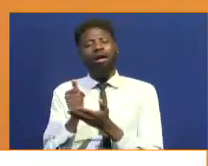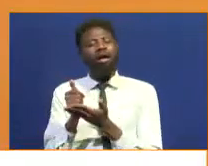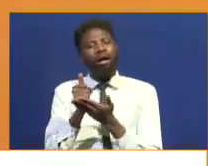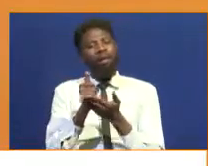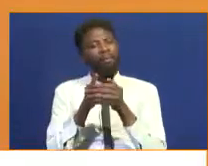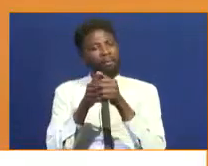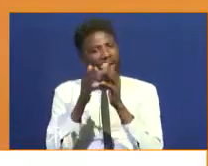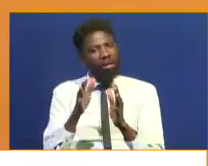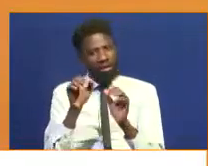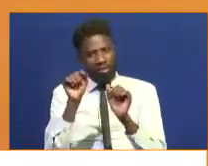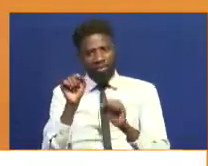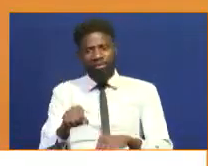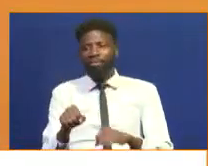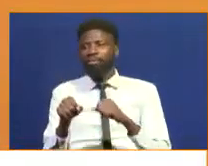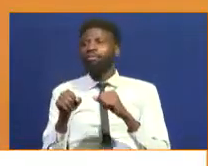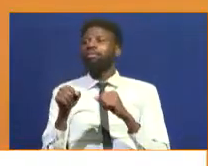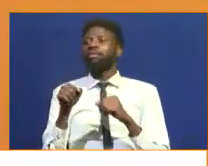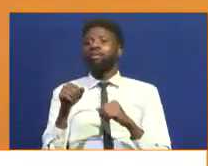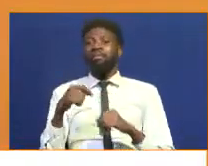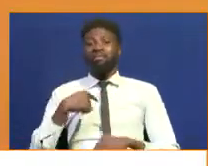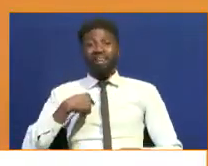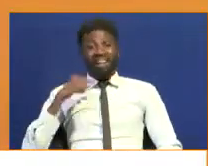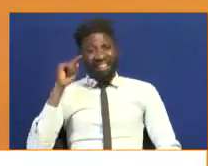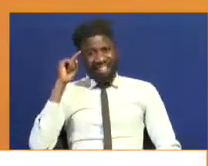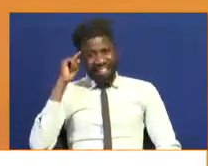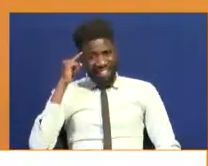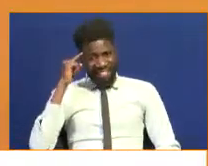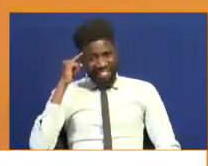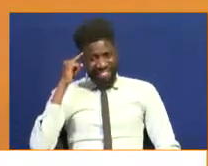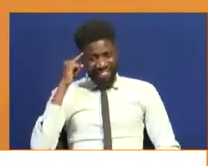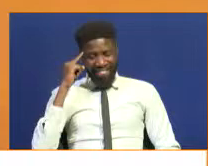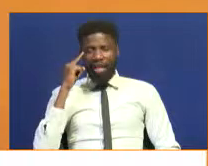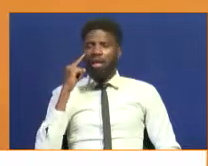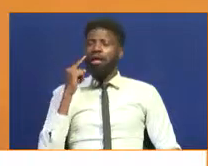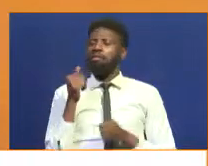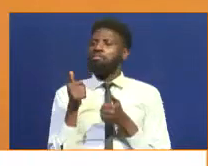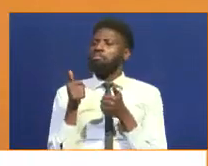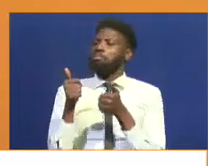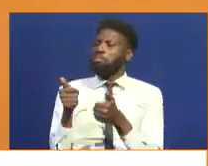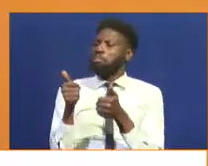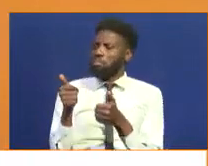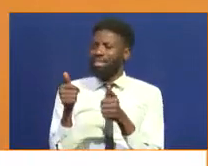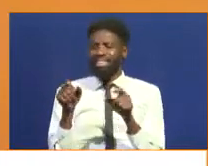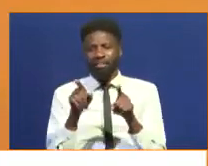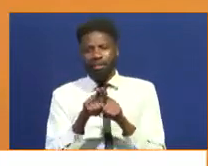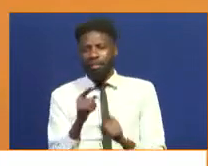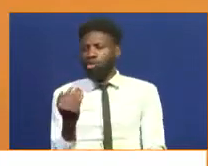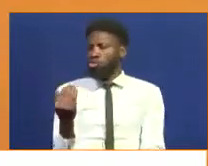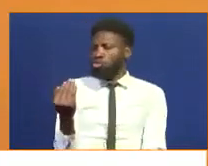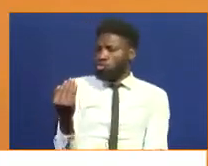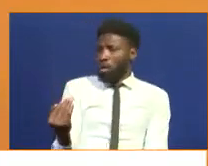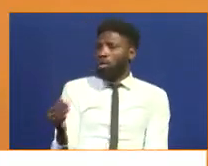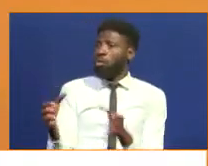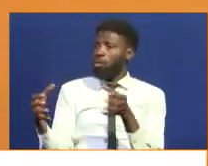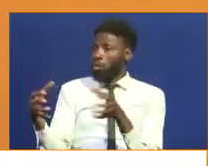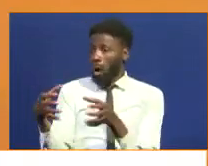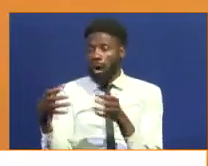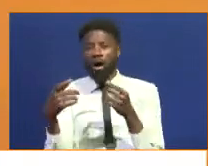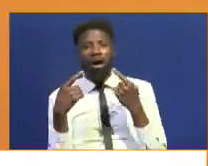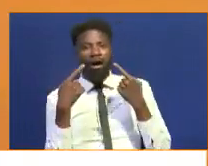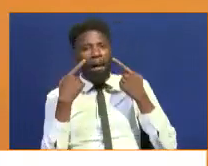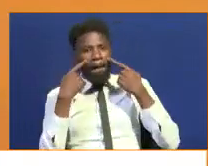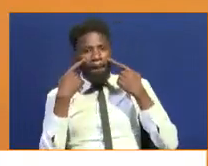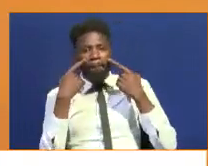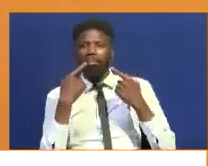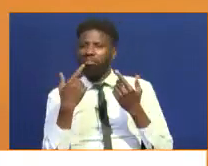the leadership positions. Mm-hmm. But I think it's great to also see the young people. I think it's one thing